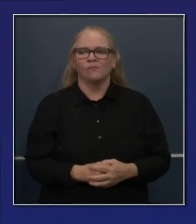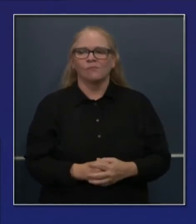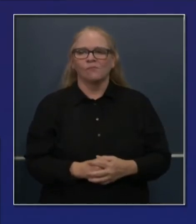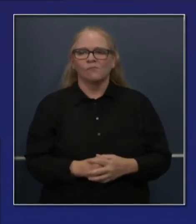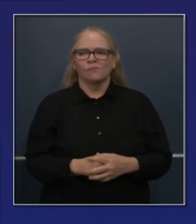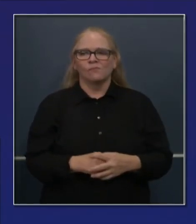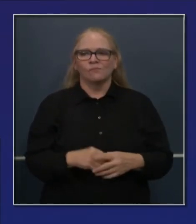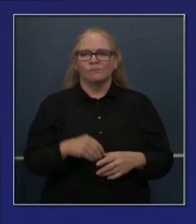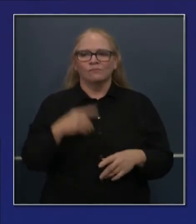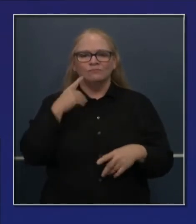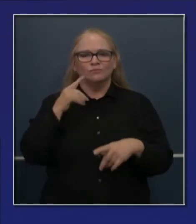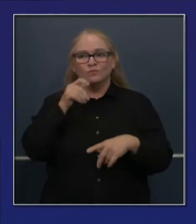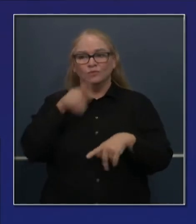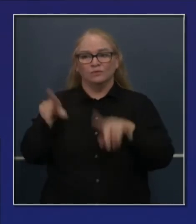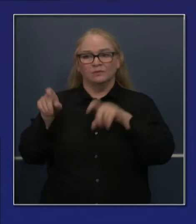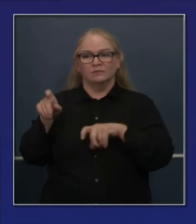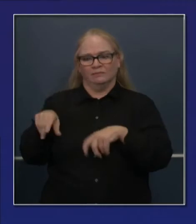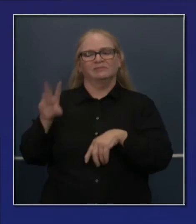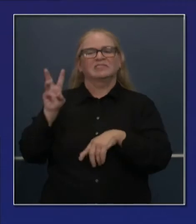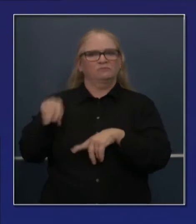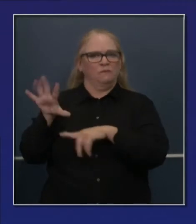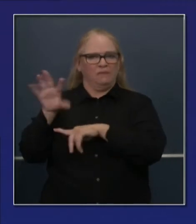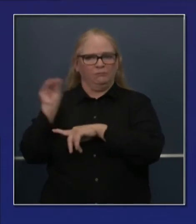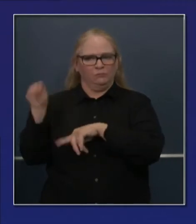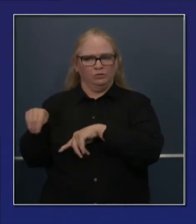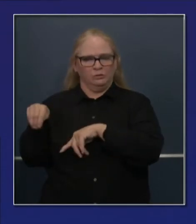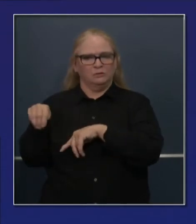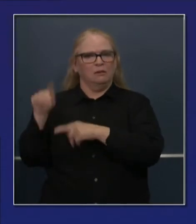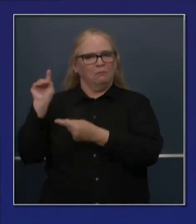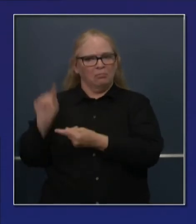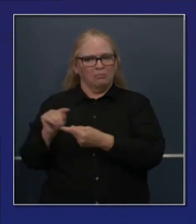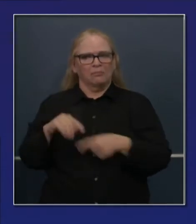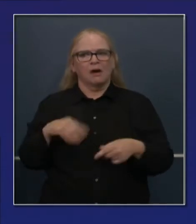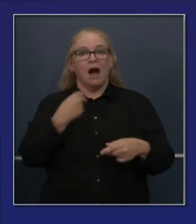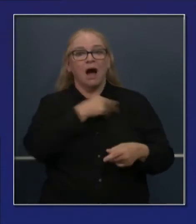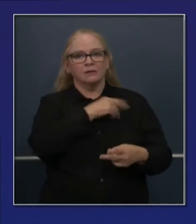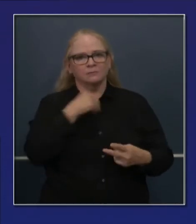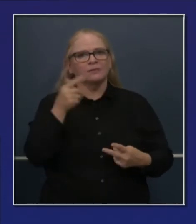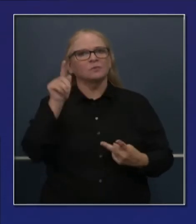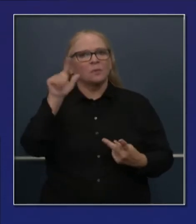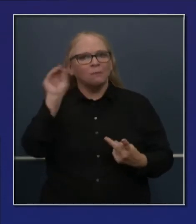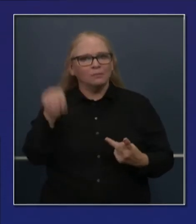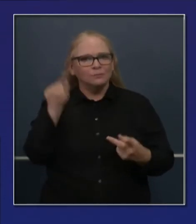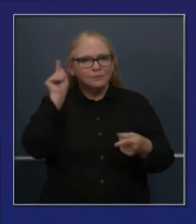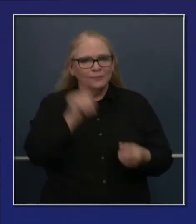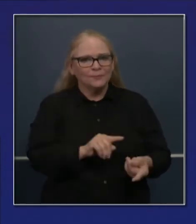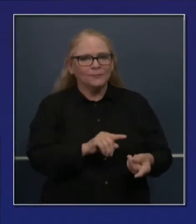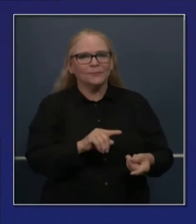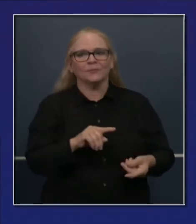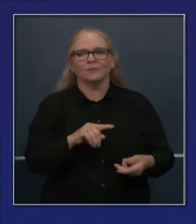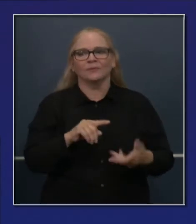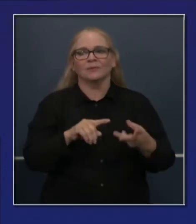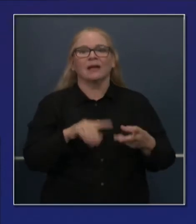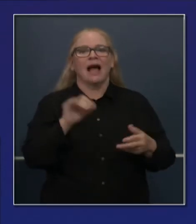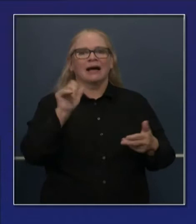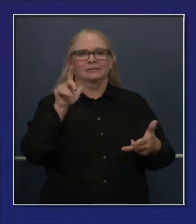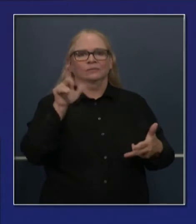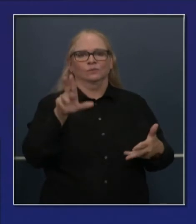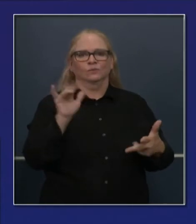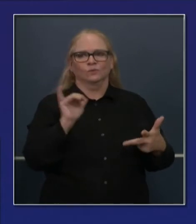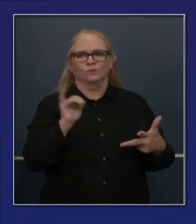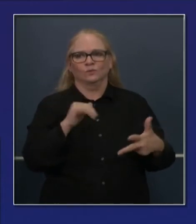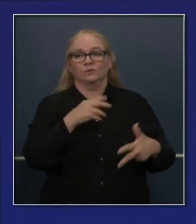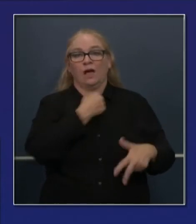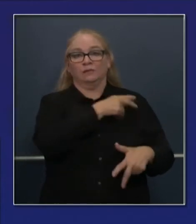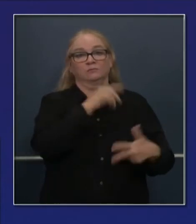included, updated numbers on hospitalizations, down 21% over a 14-day period. By the way, we're